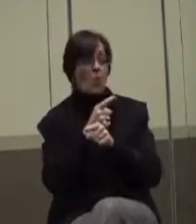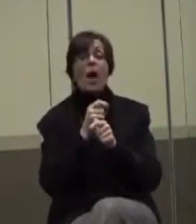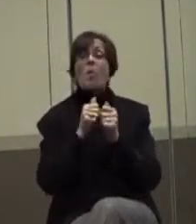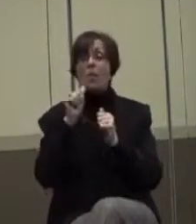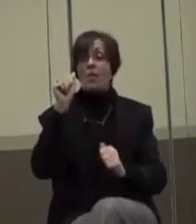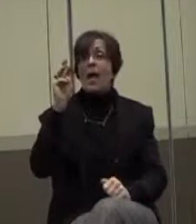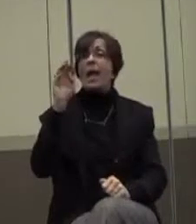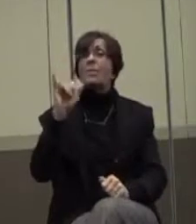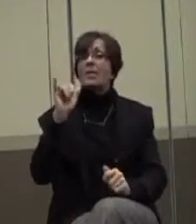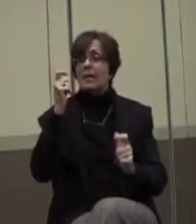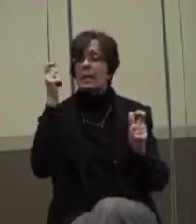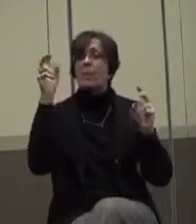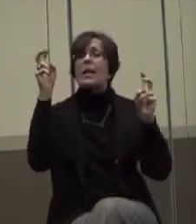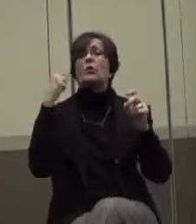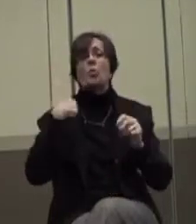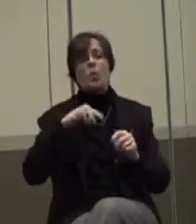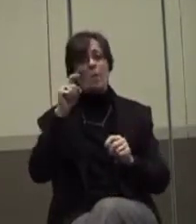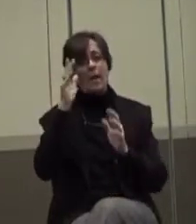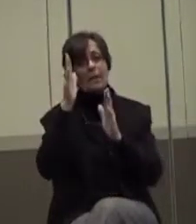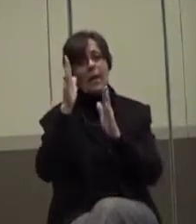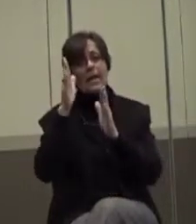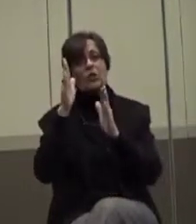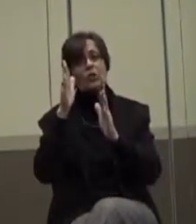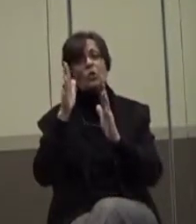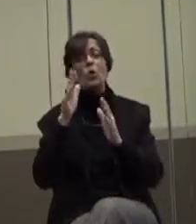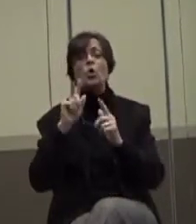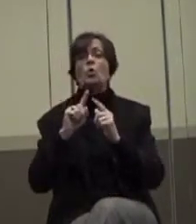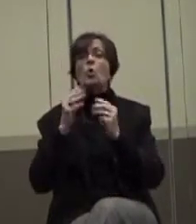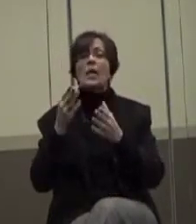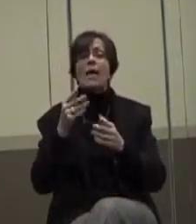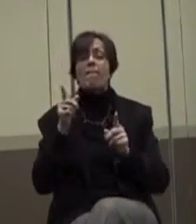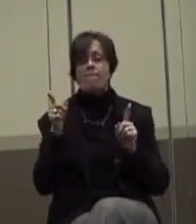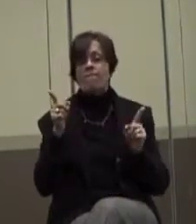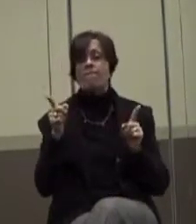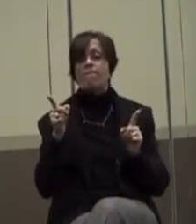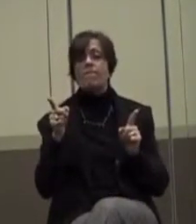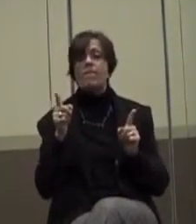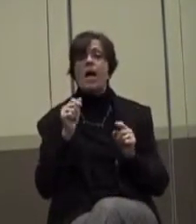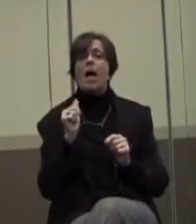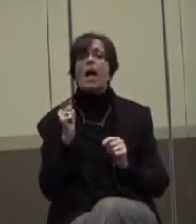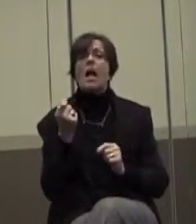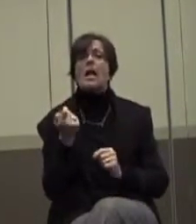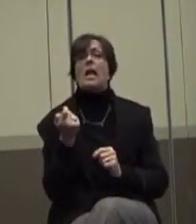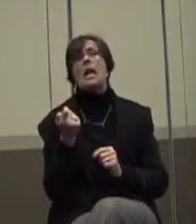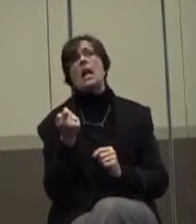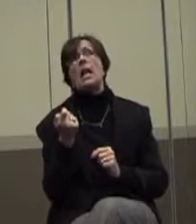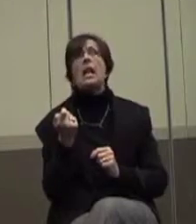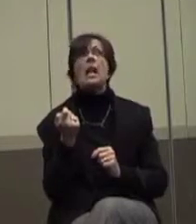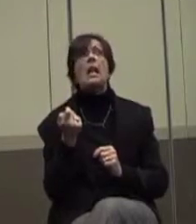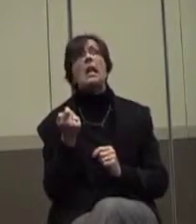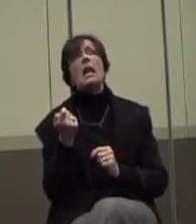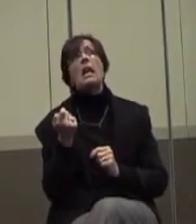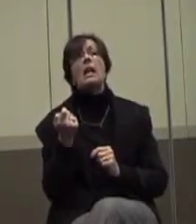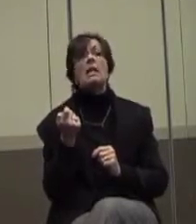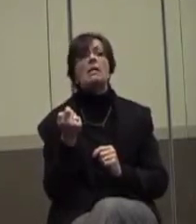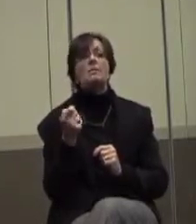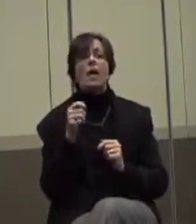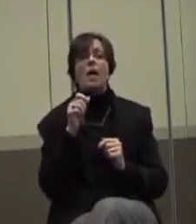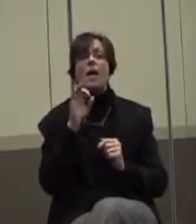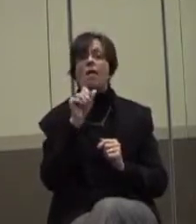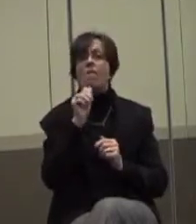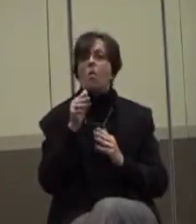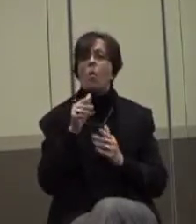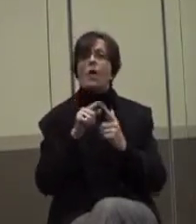is a big issue. We're going to have to pay attention to this. So I can give her or him a little bit of a way to